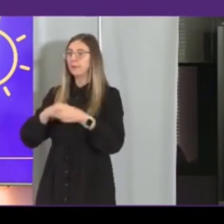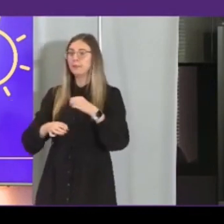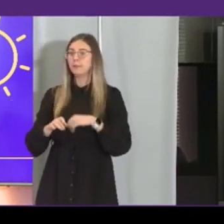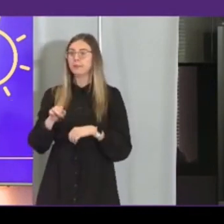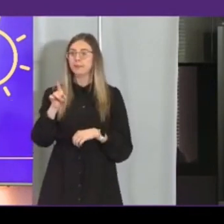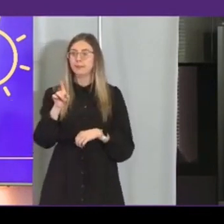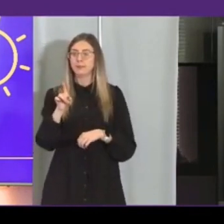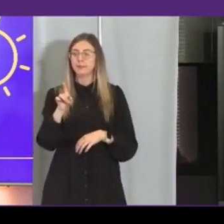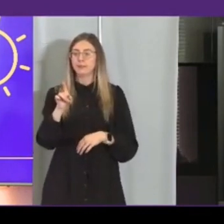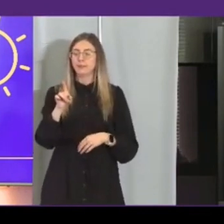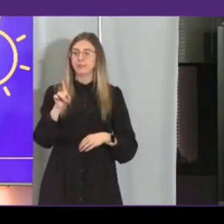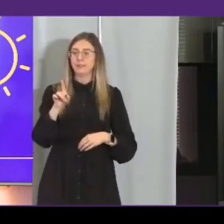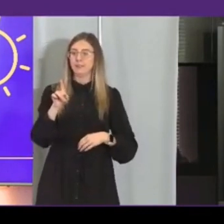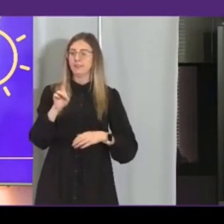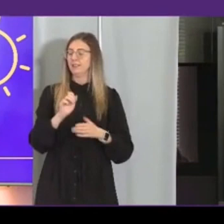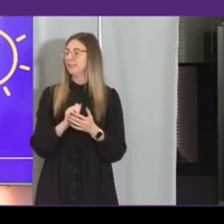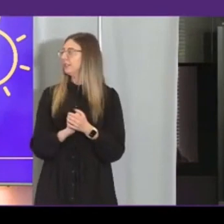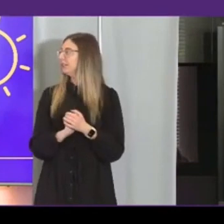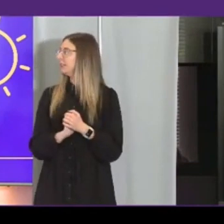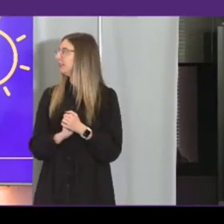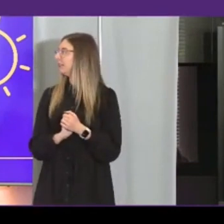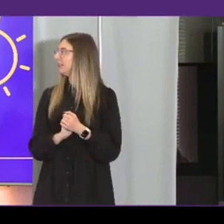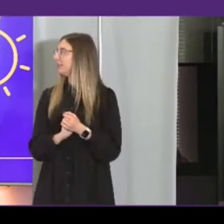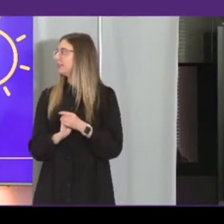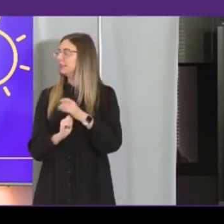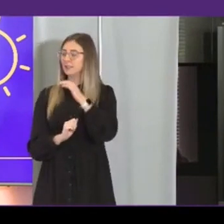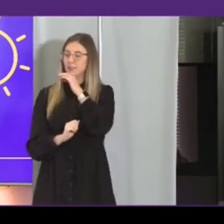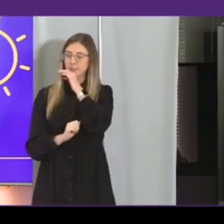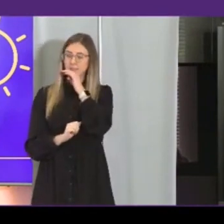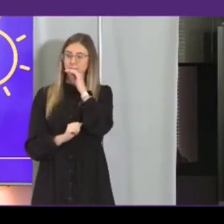No? Hi.